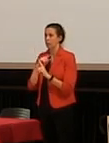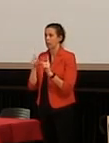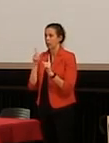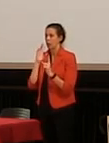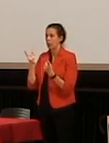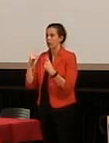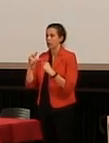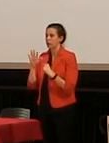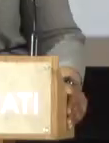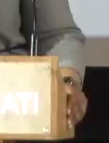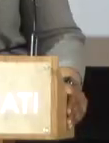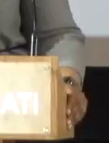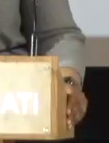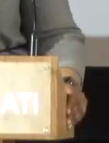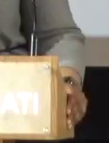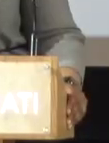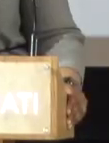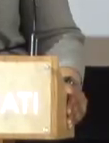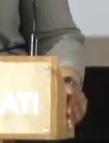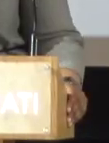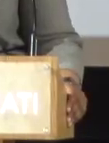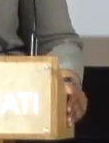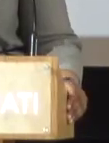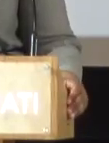sometime in July.